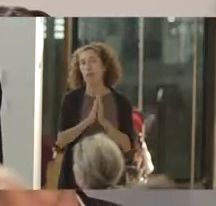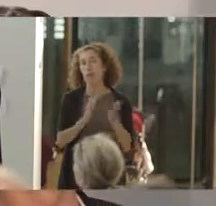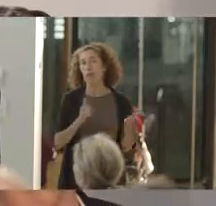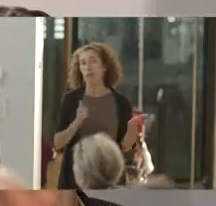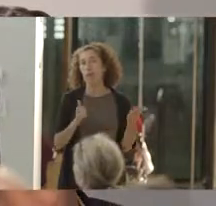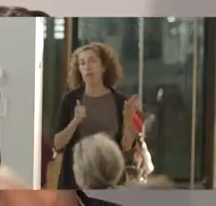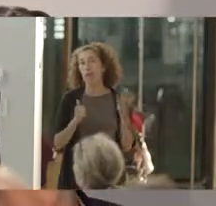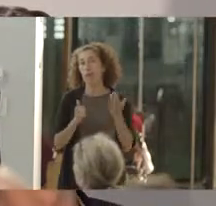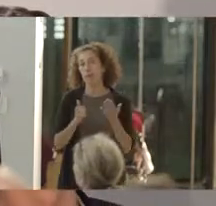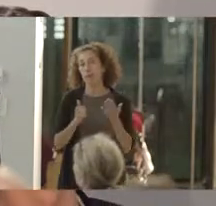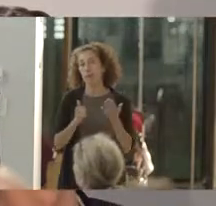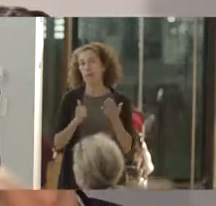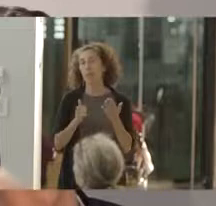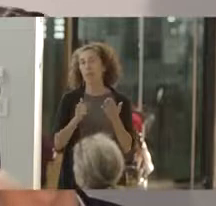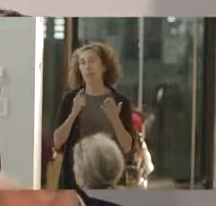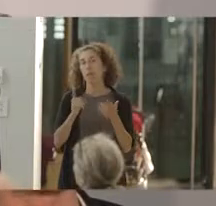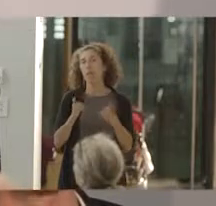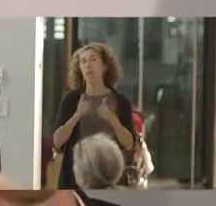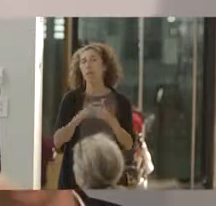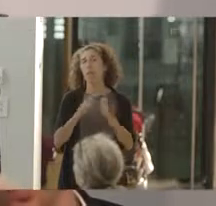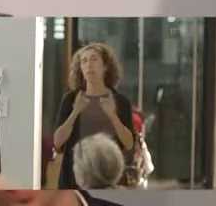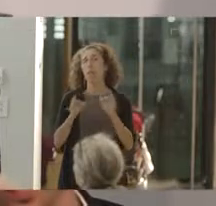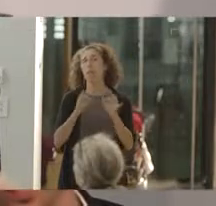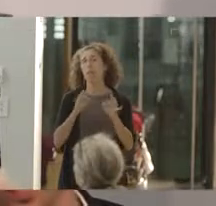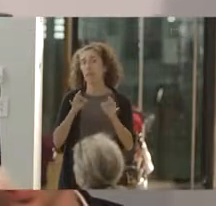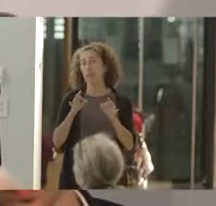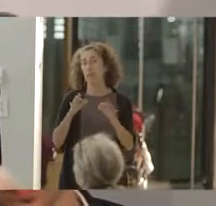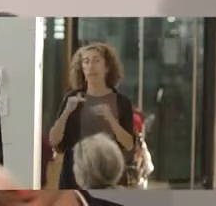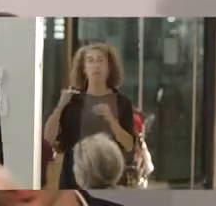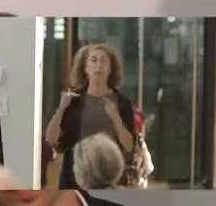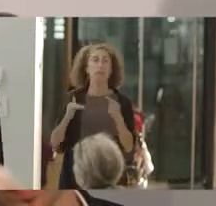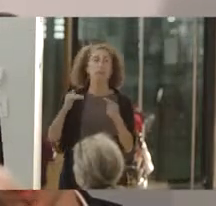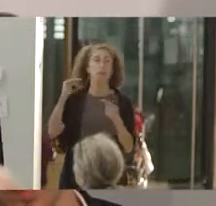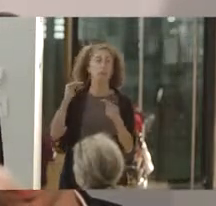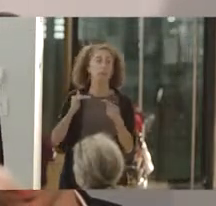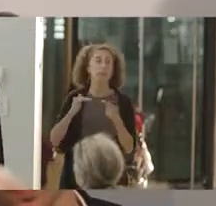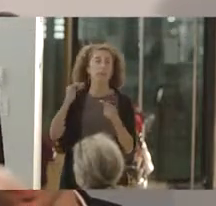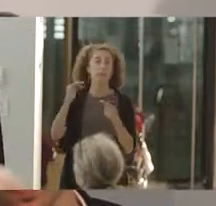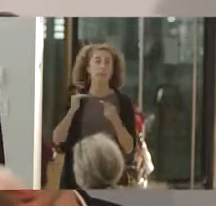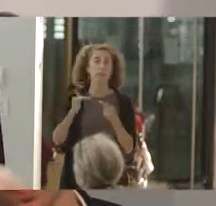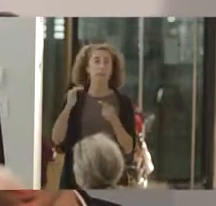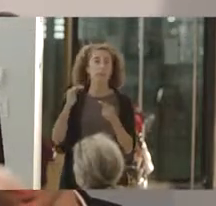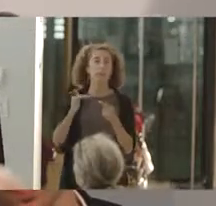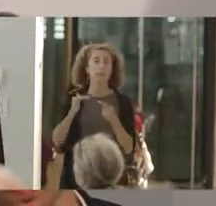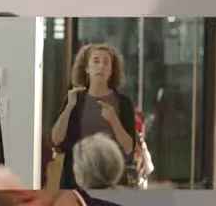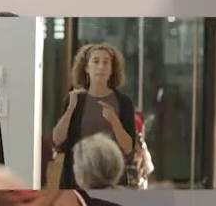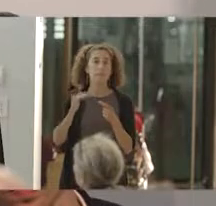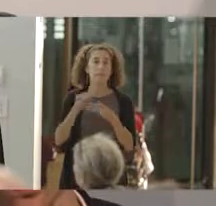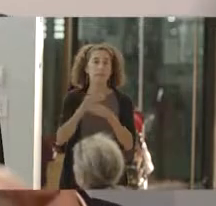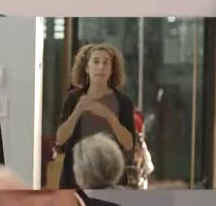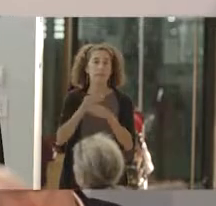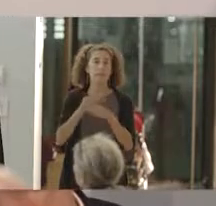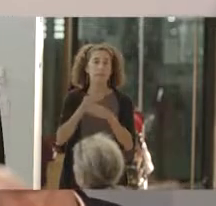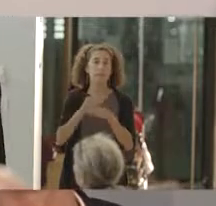remember I said that elevation is really, it's a mathematical exercise that reflects a current set of data